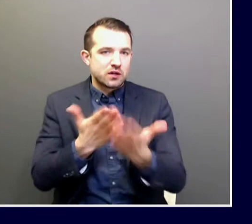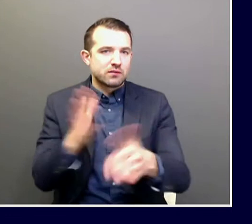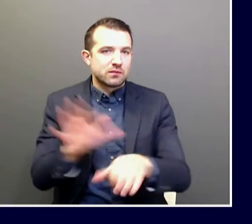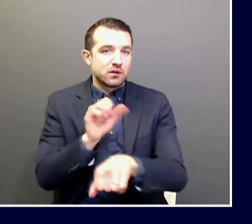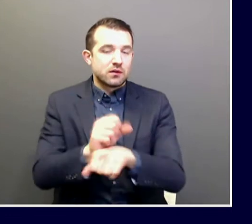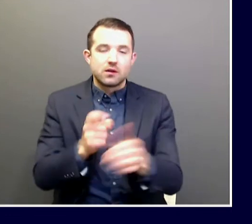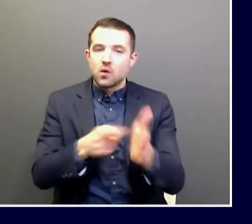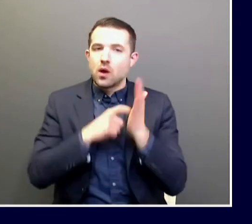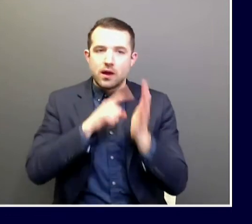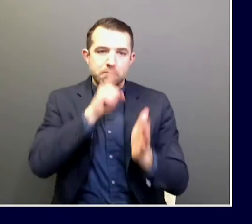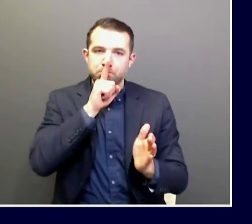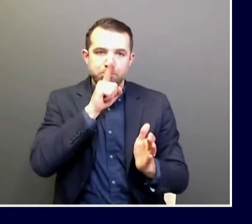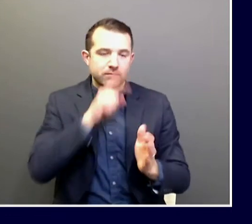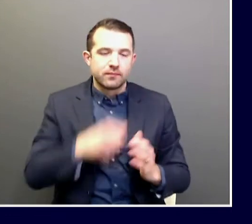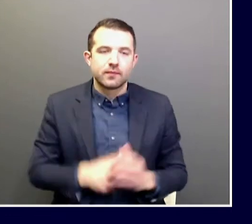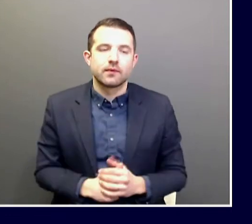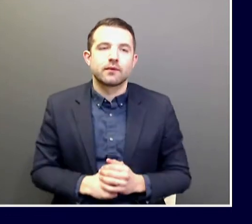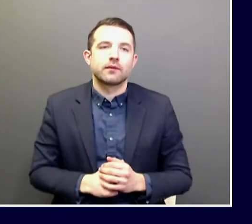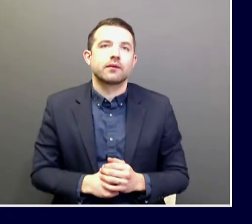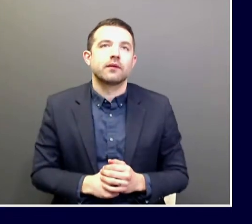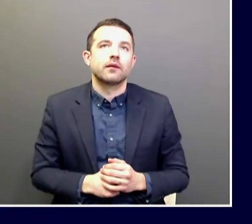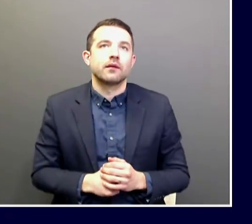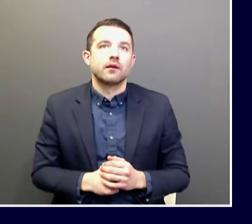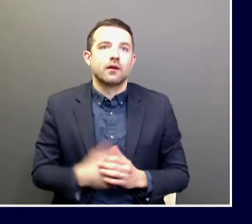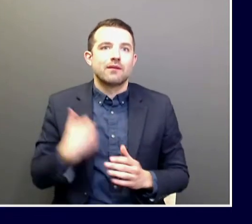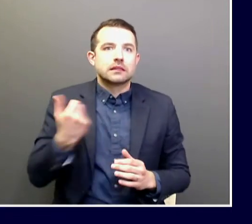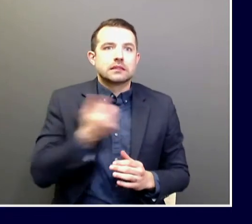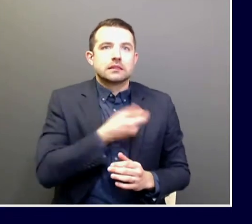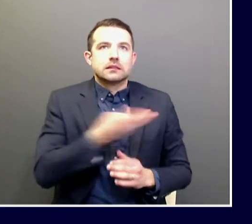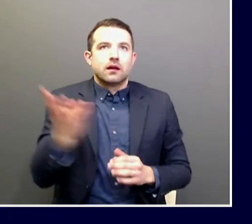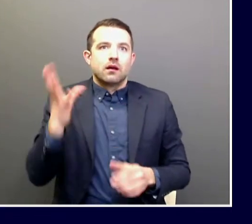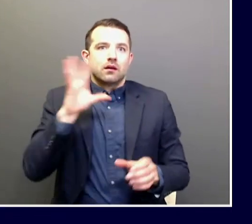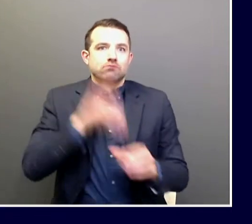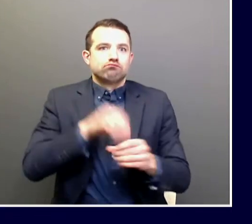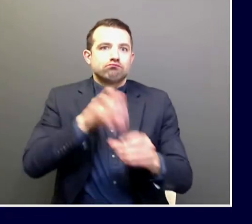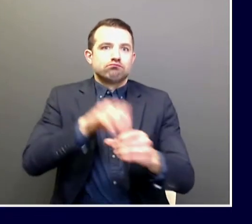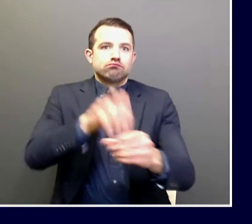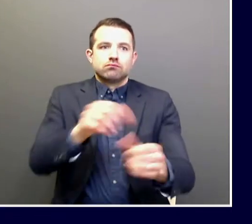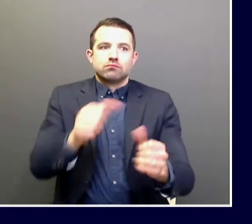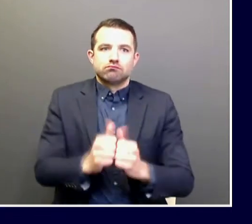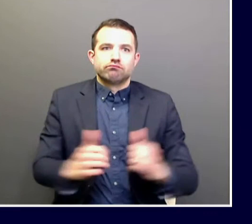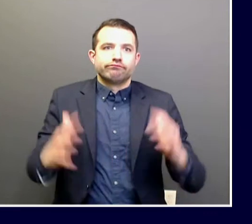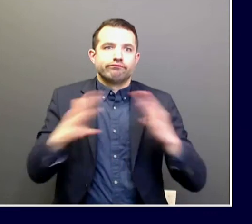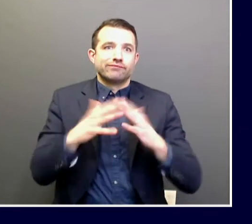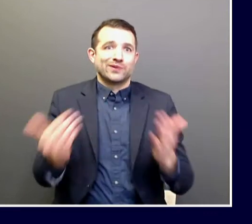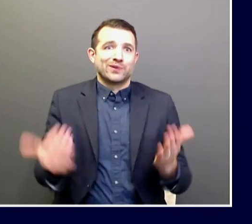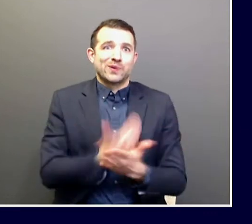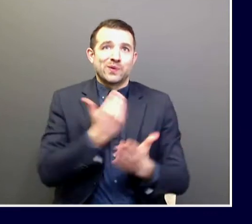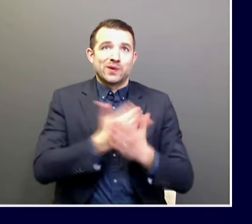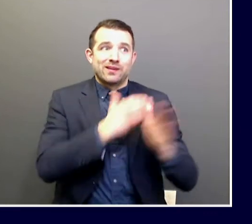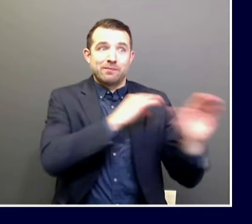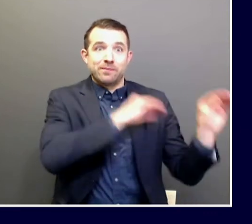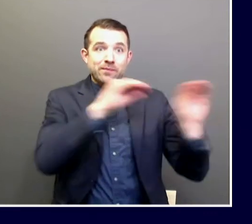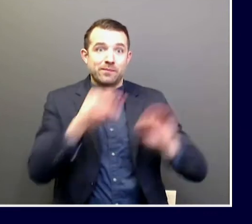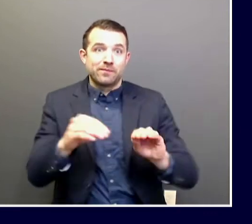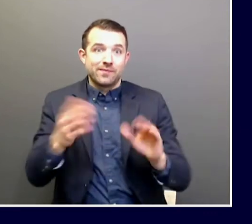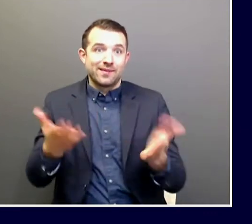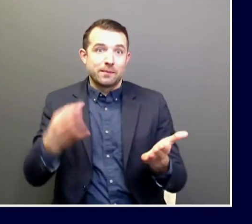broad number of community partners, including the New Mainers Public Health Initiative, AK Health and Social